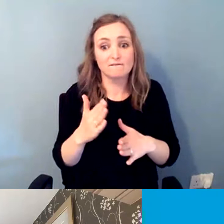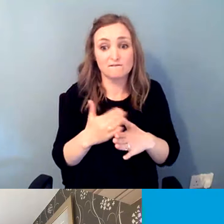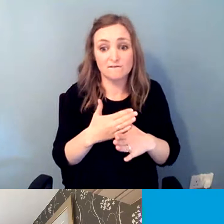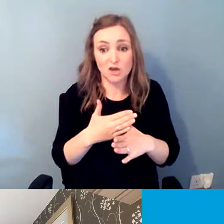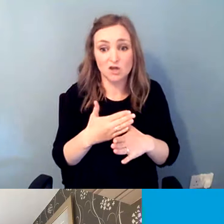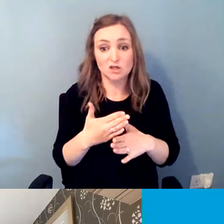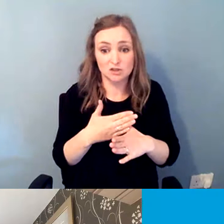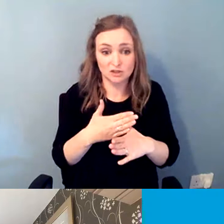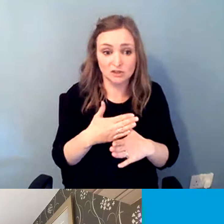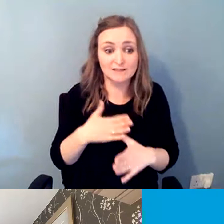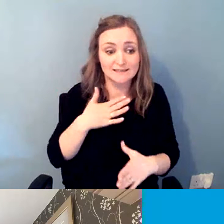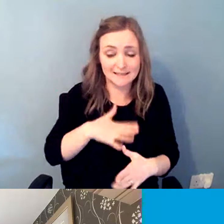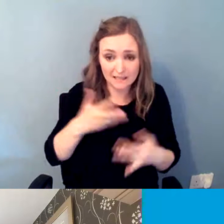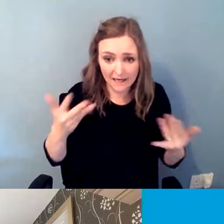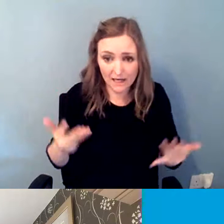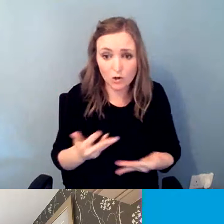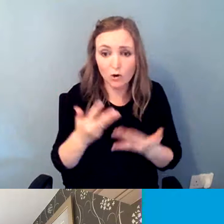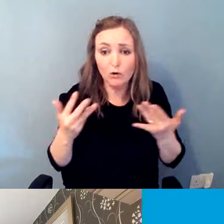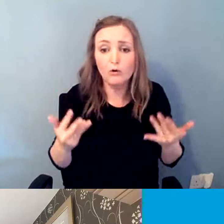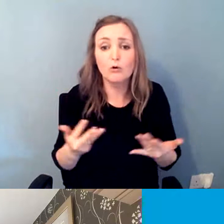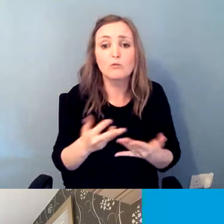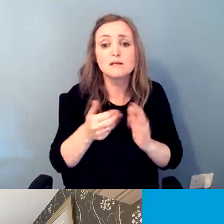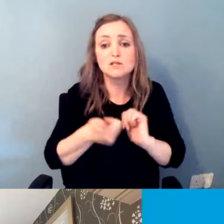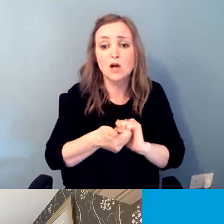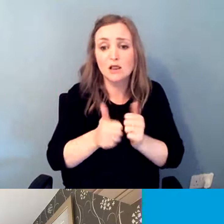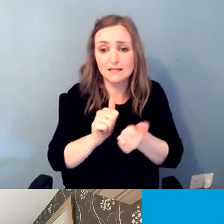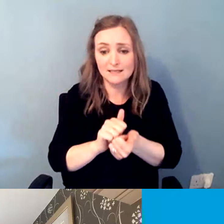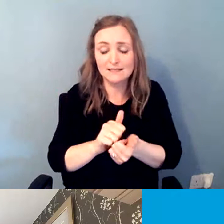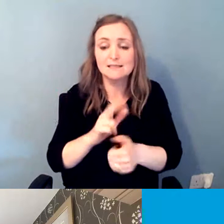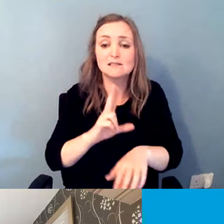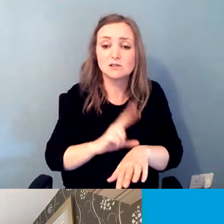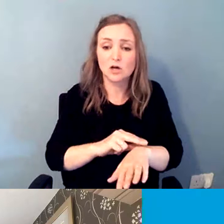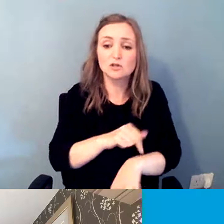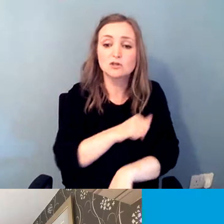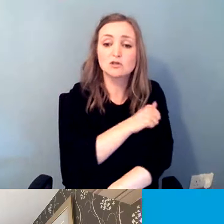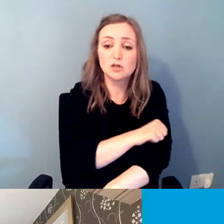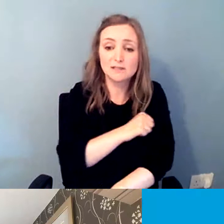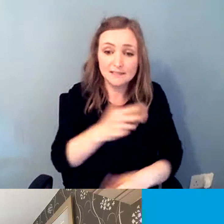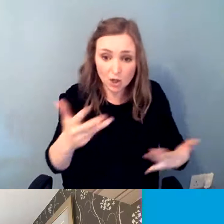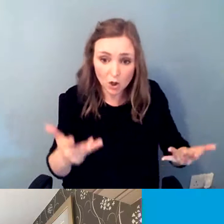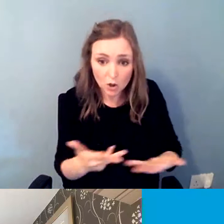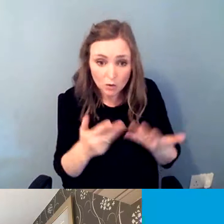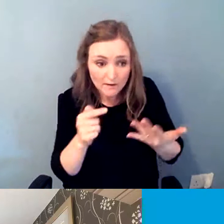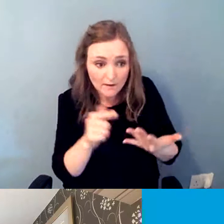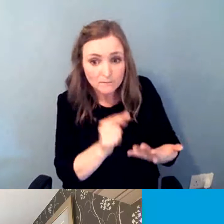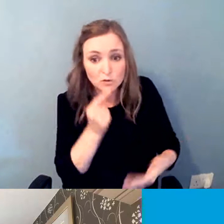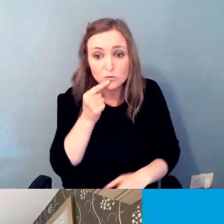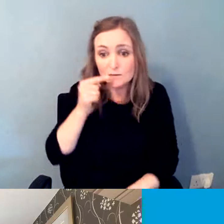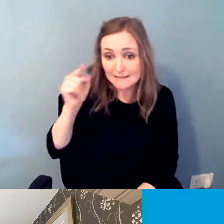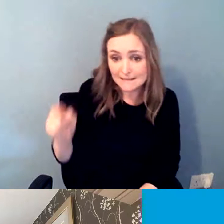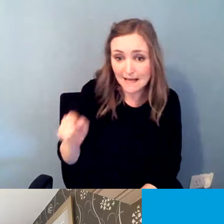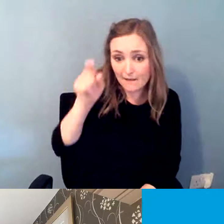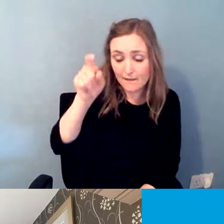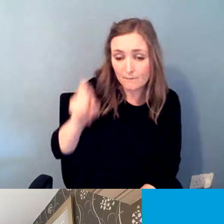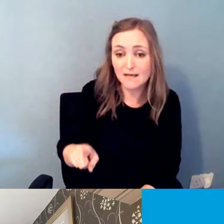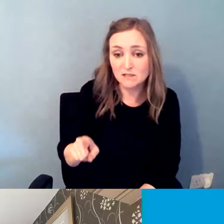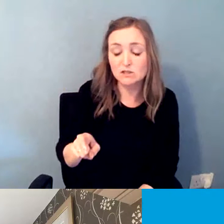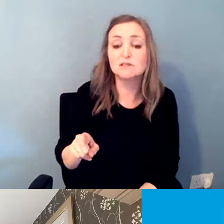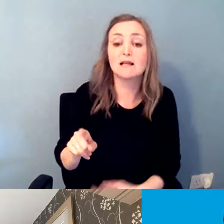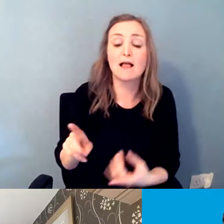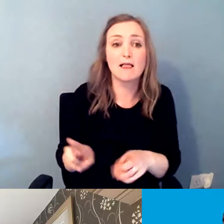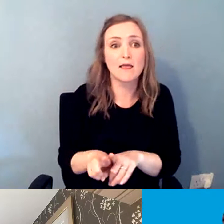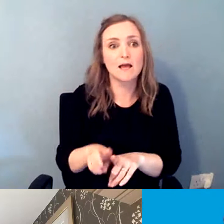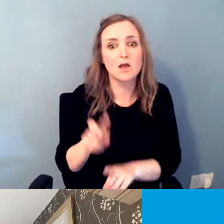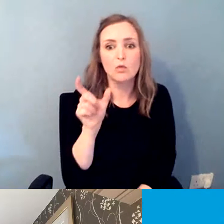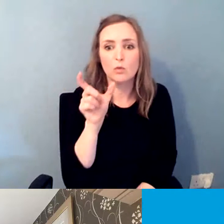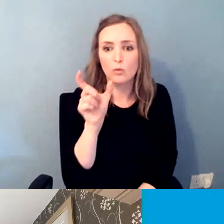my professional colleagues to have those conversations. Often, actually, patients feel quite relieved when the big C word is mentioned. Let's talk